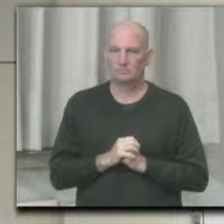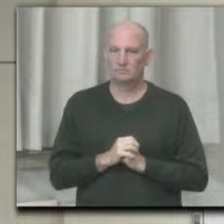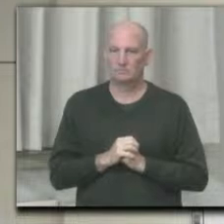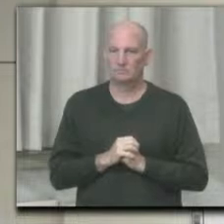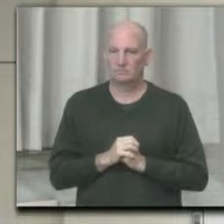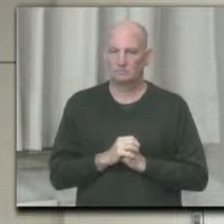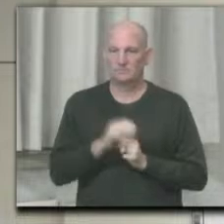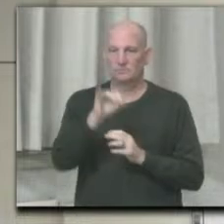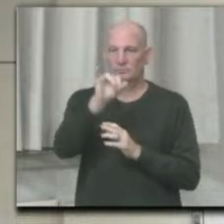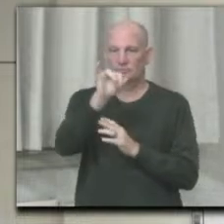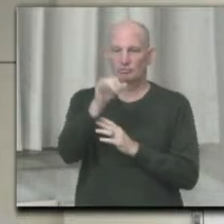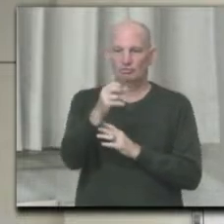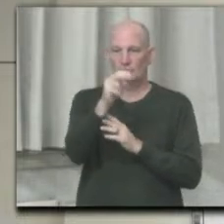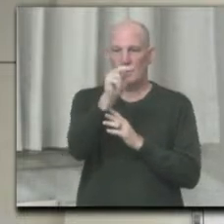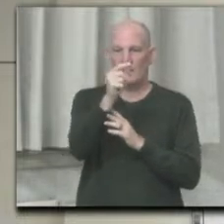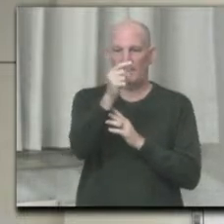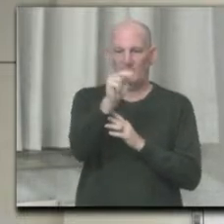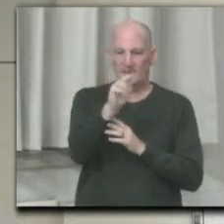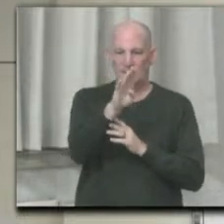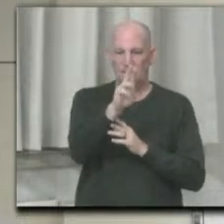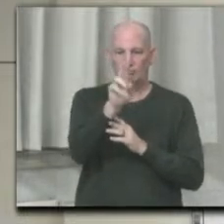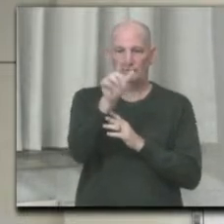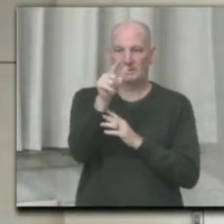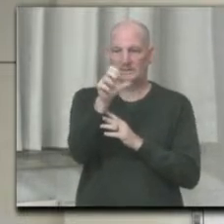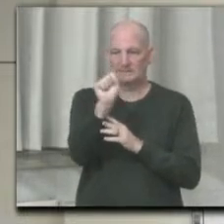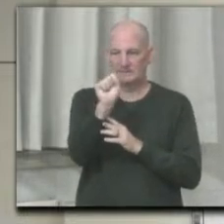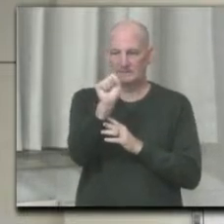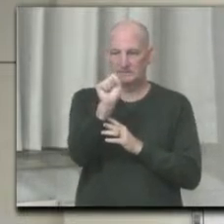So Jonathan Briggs is the only nominee.